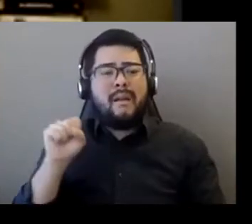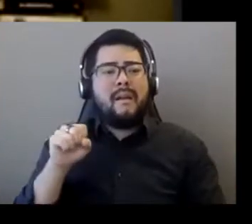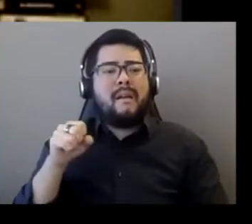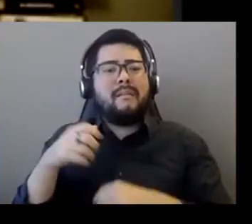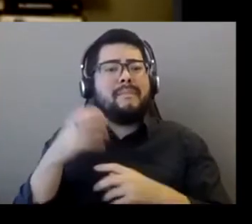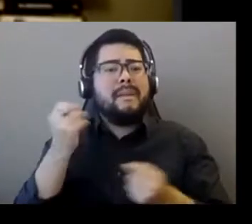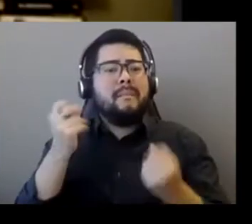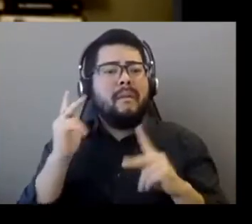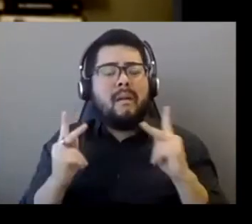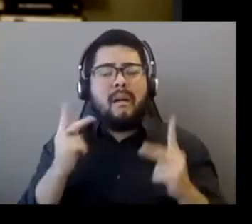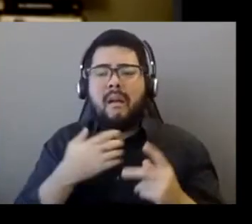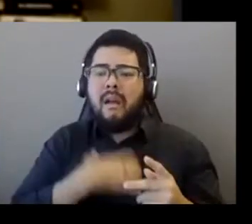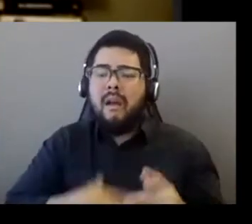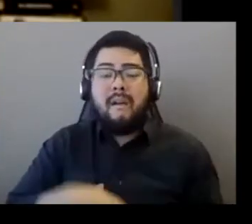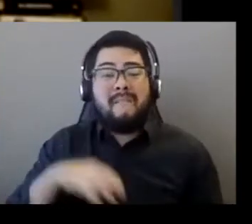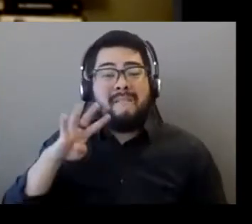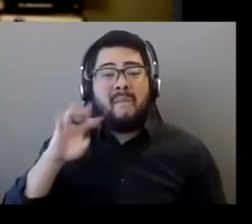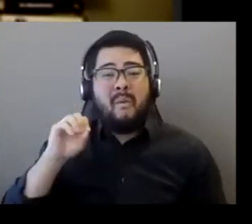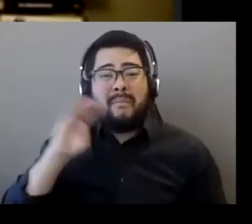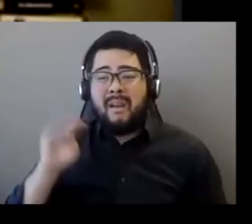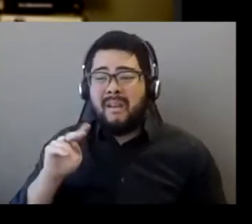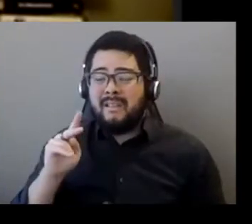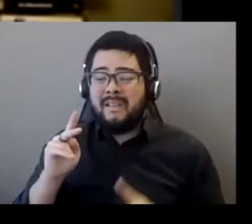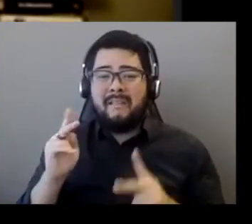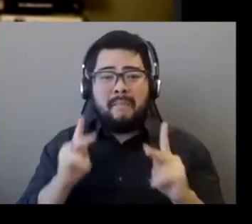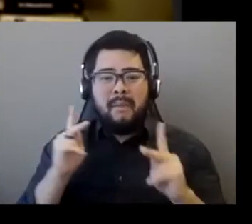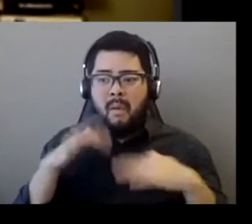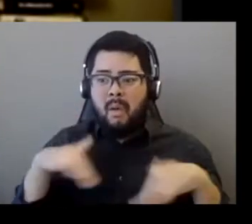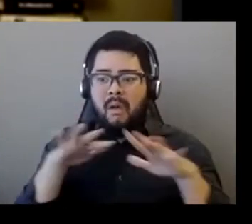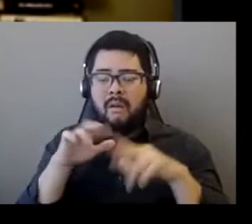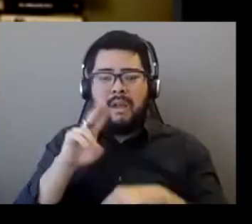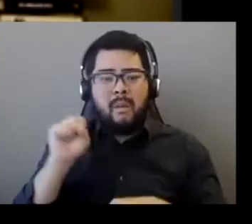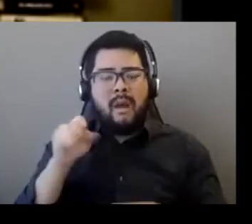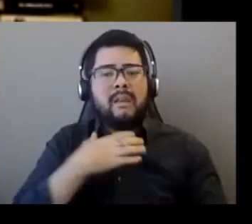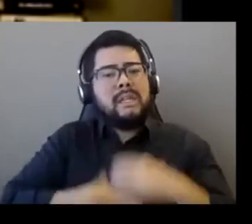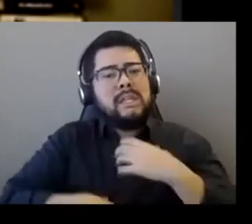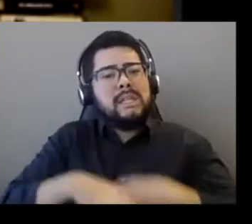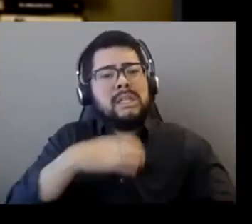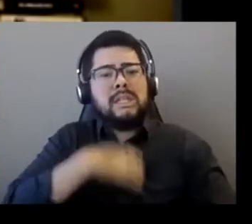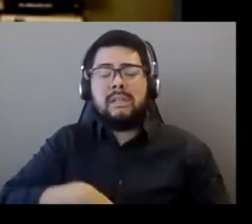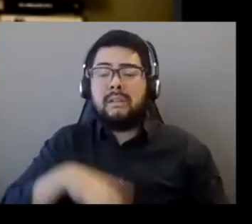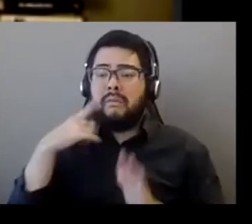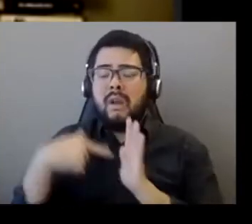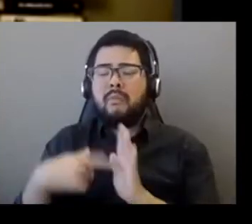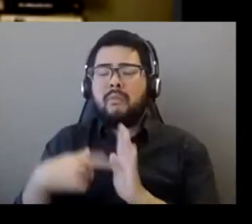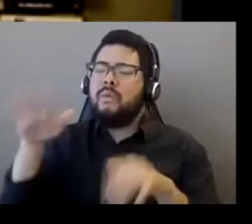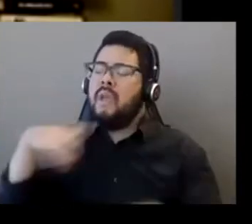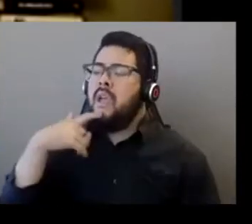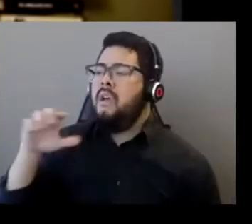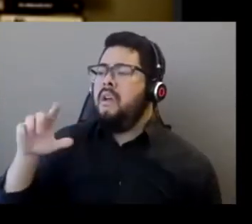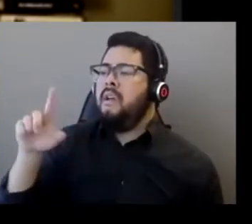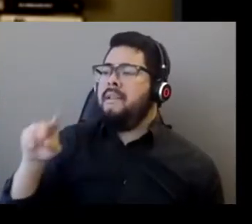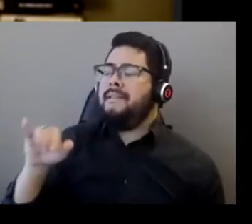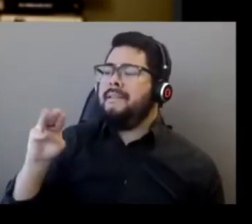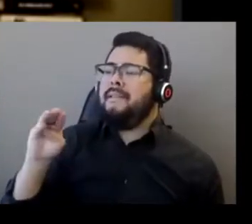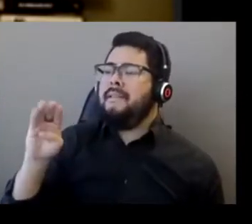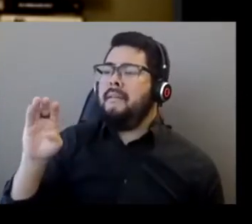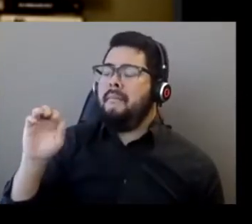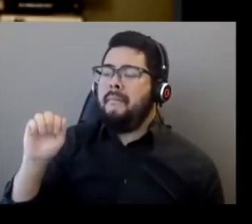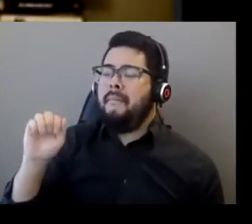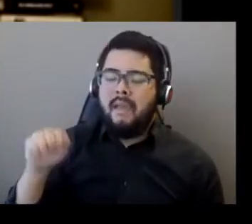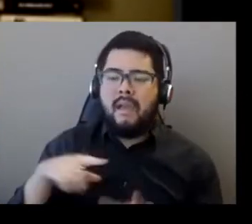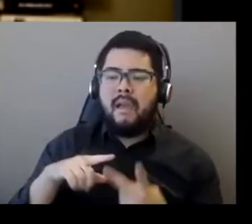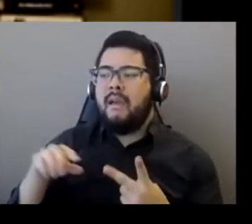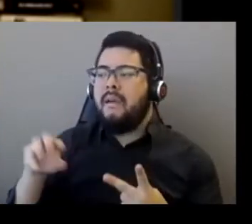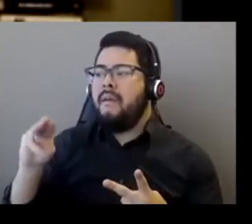Your state is failed. Don't you dare go and point a finger at Zambia and say, oh, that's a failed state, or Mozambique, that's a failed state.